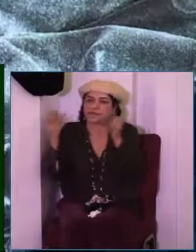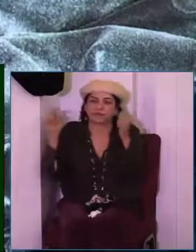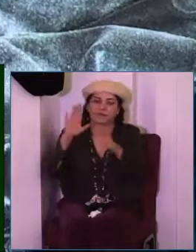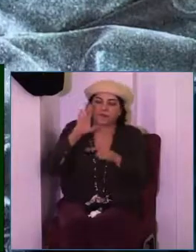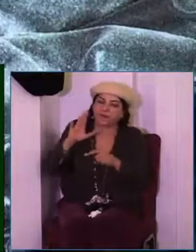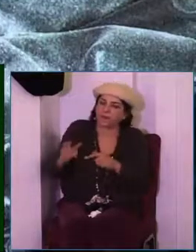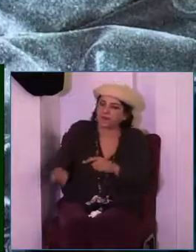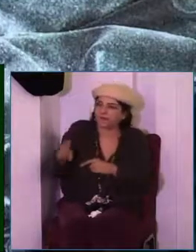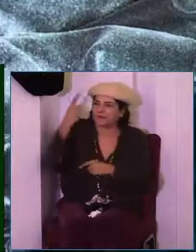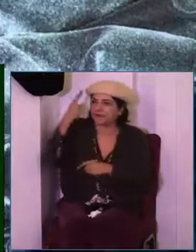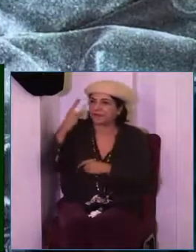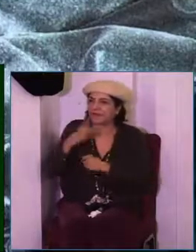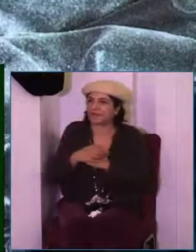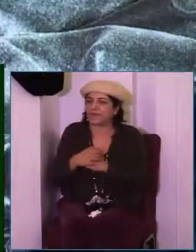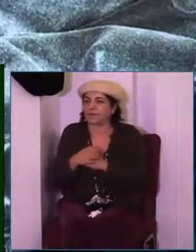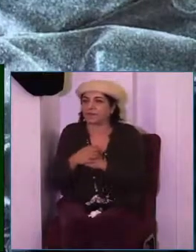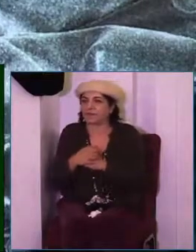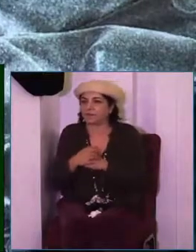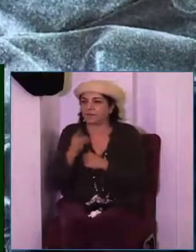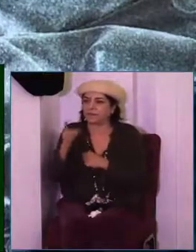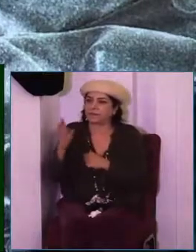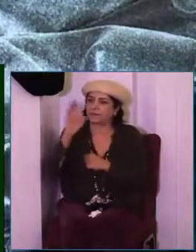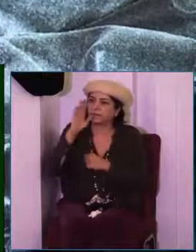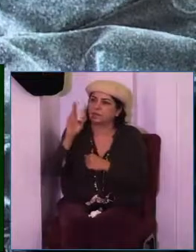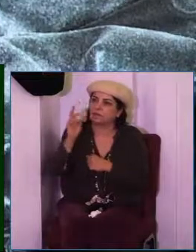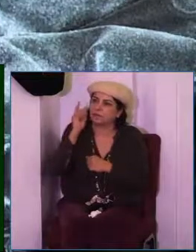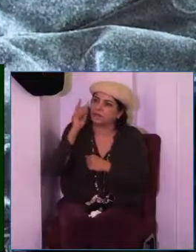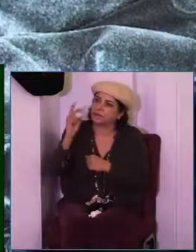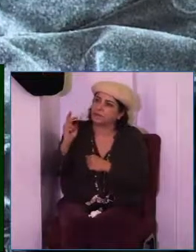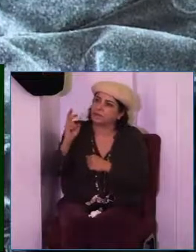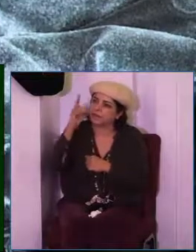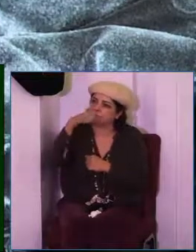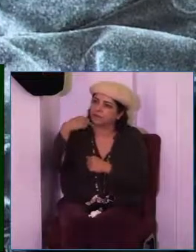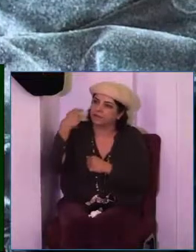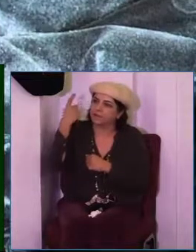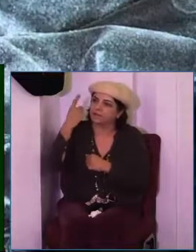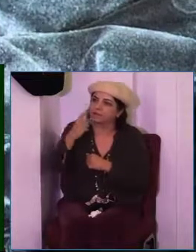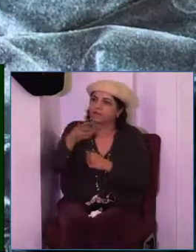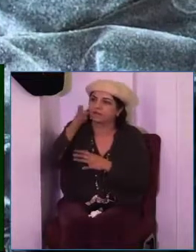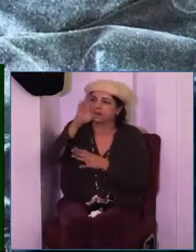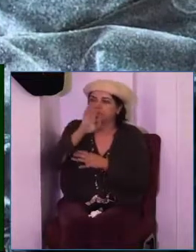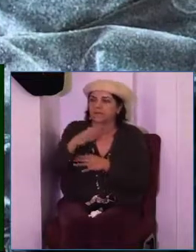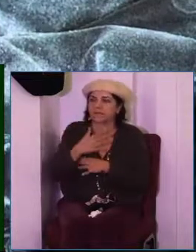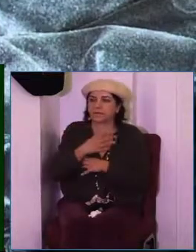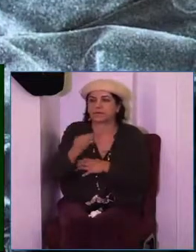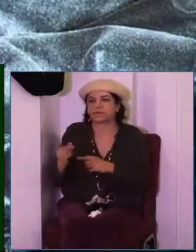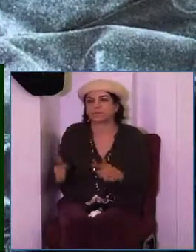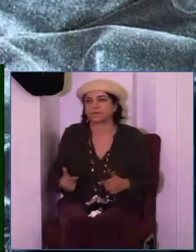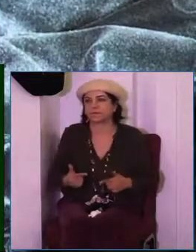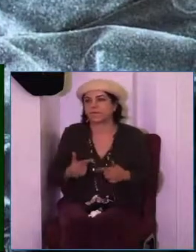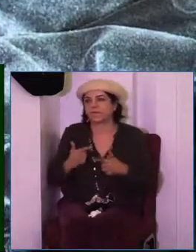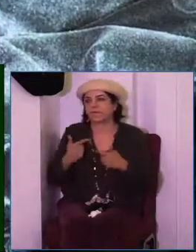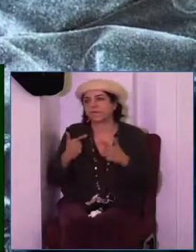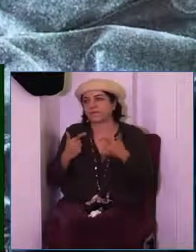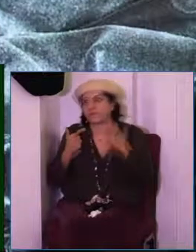understand. You shall see the face of God and